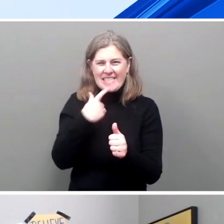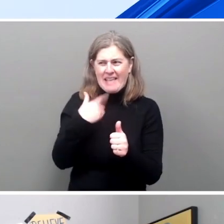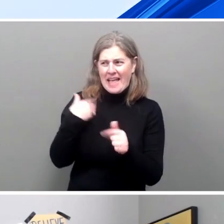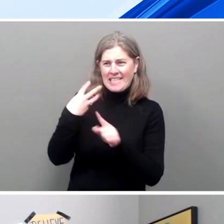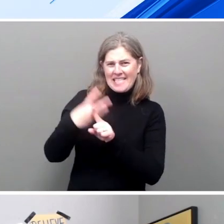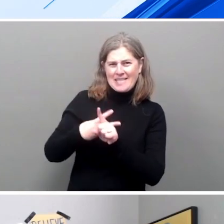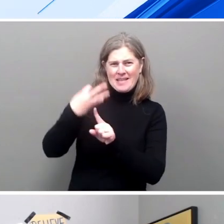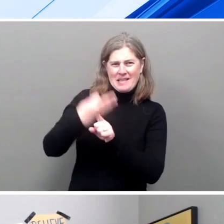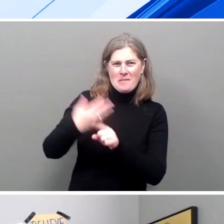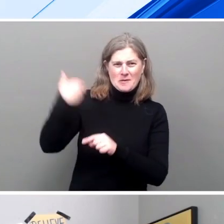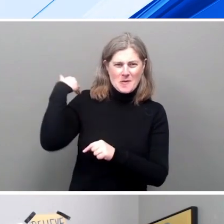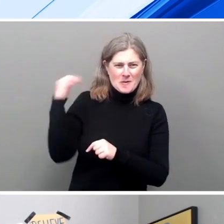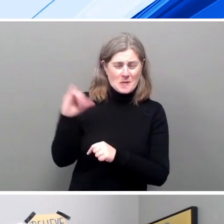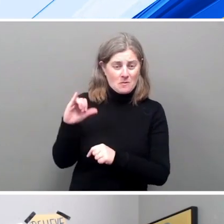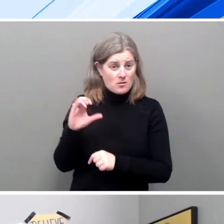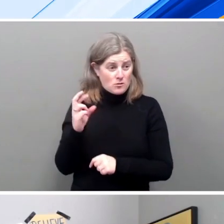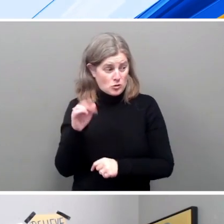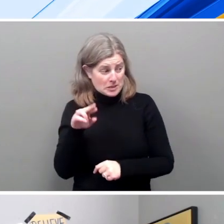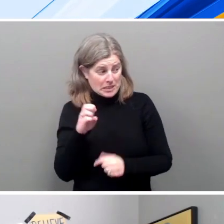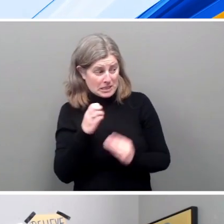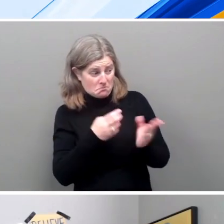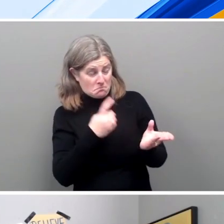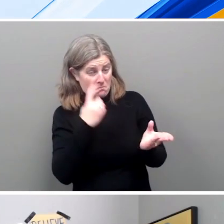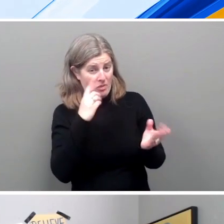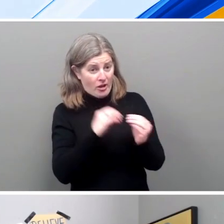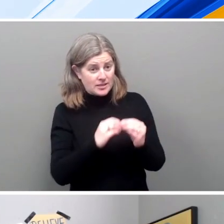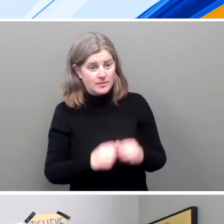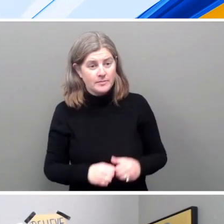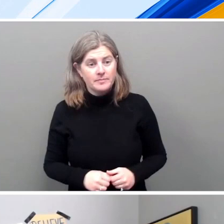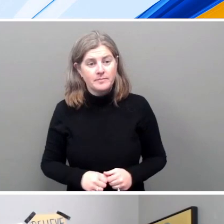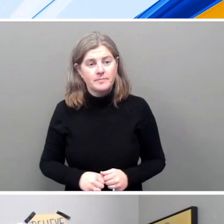months ago. Christine, any thoughts?